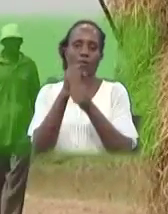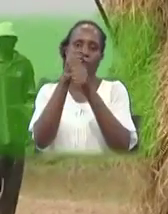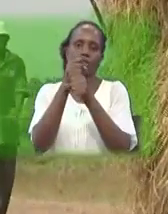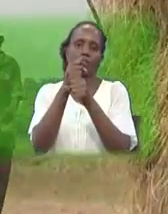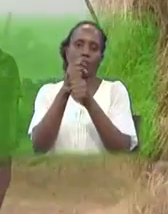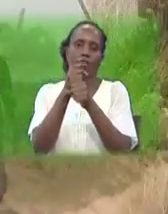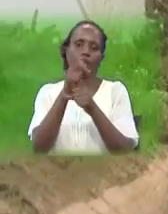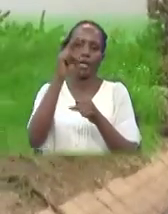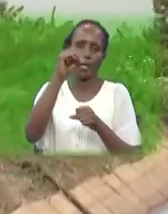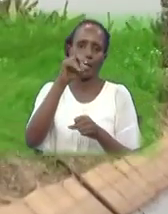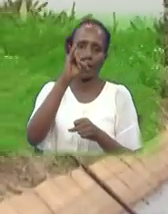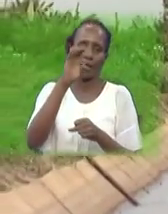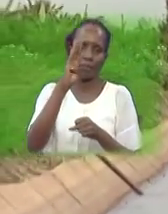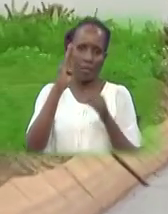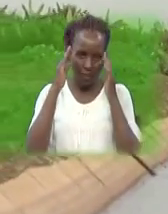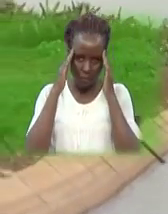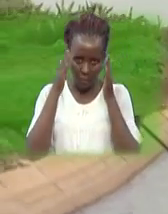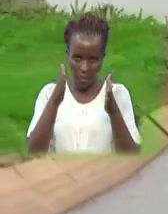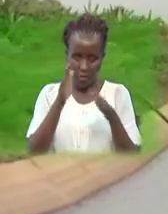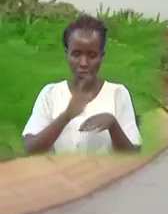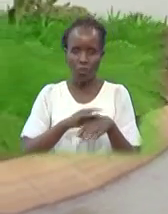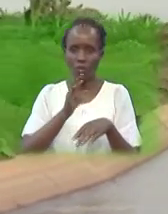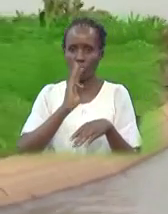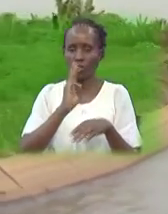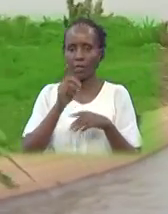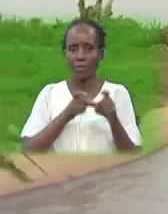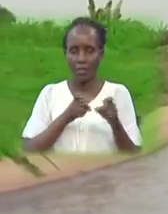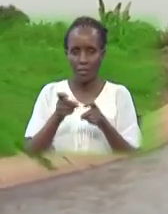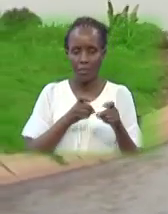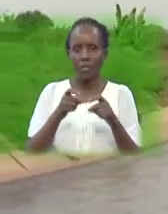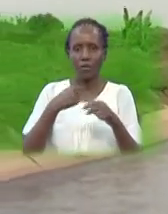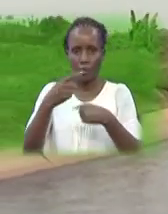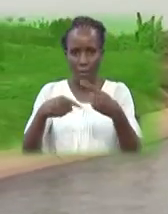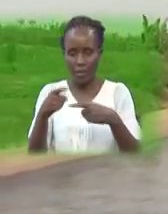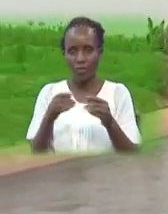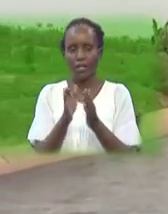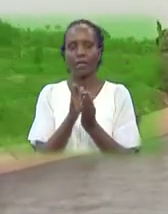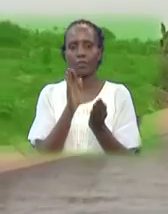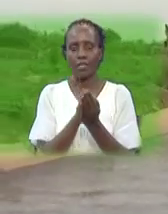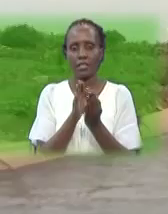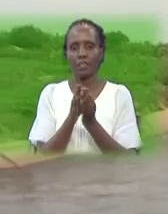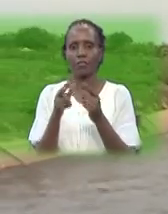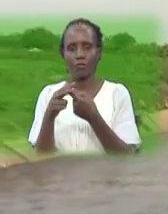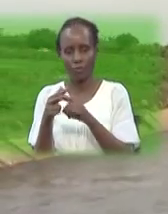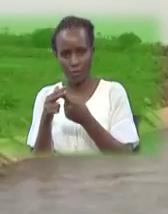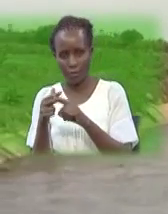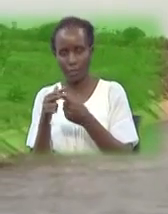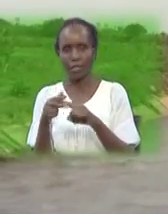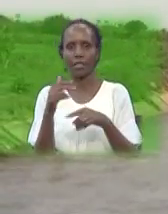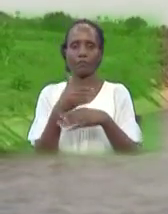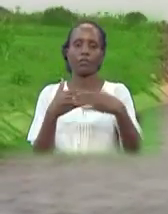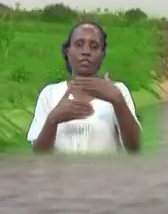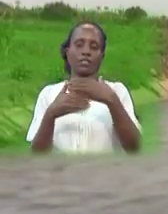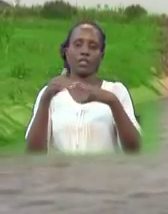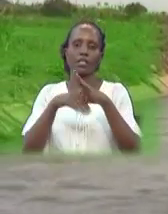The National Irrigation Board concentrates on water management and operation and maintenance of infrastructure in the scheme as its